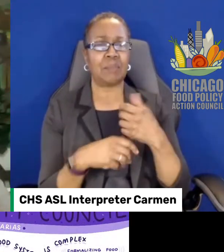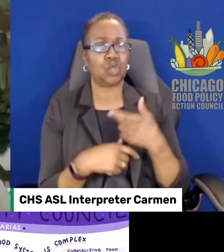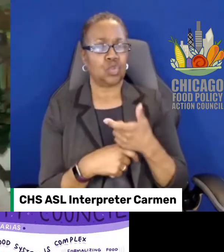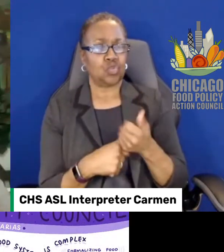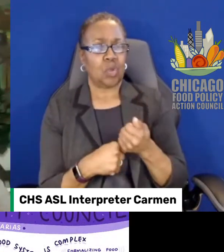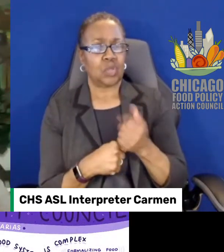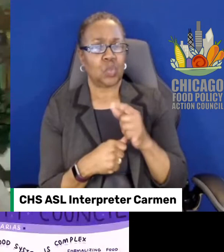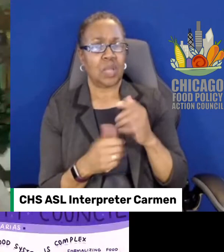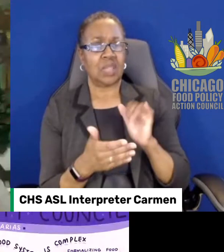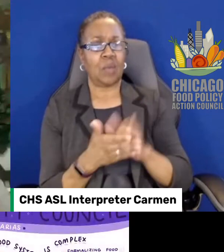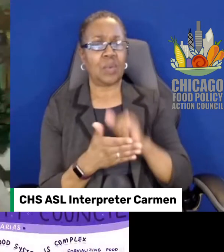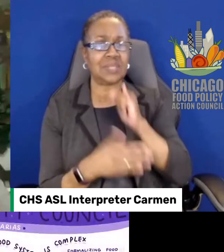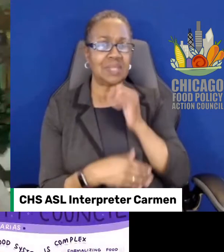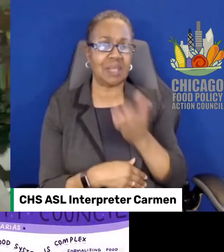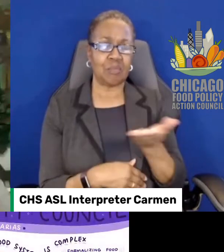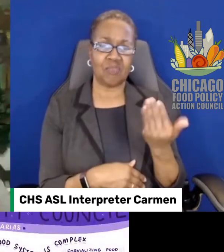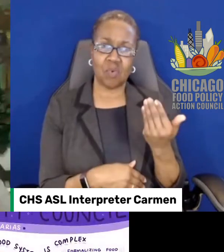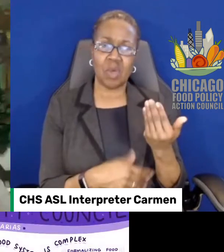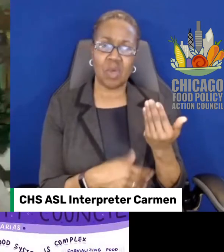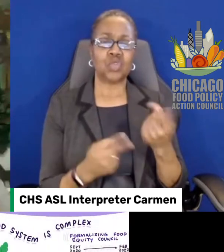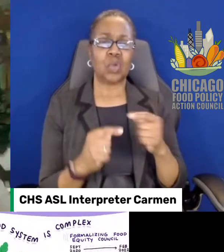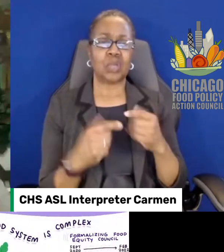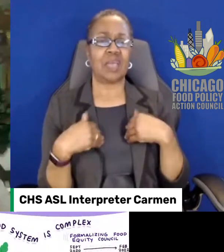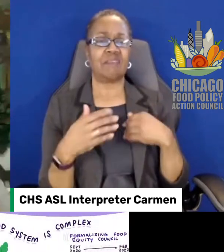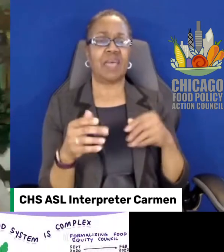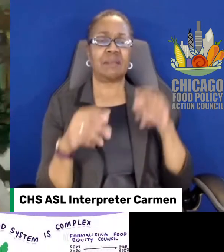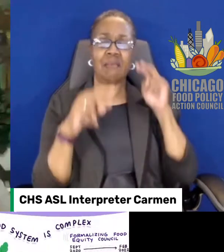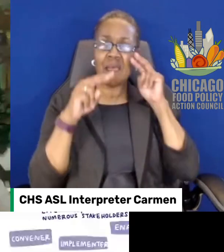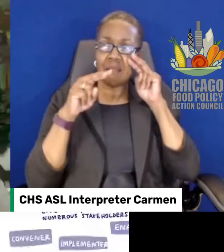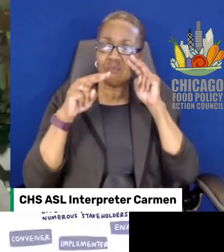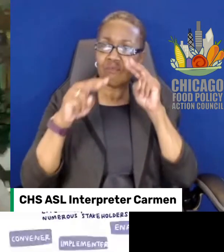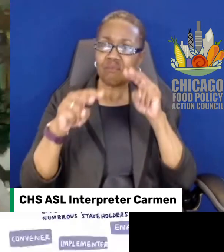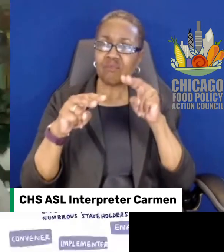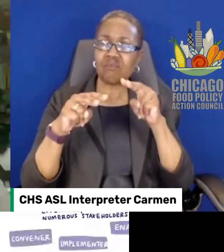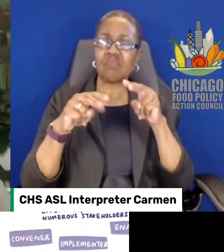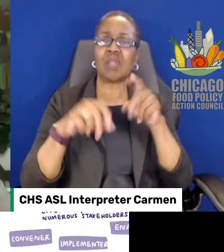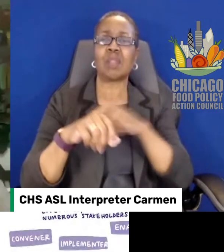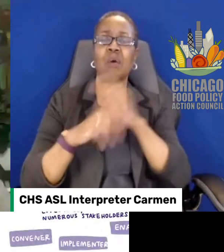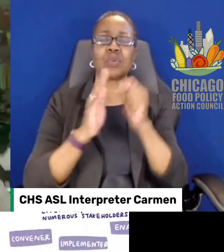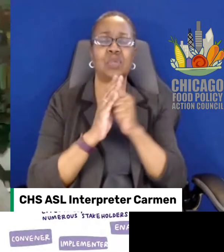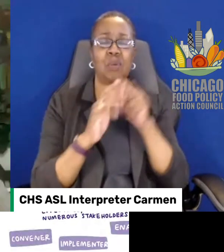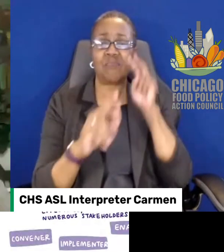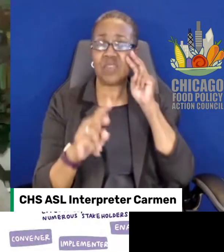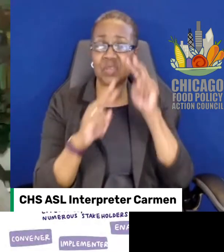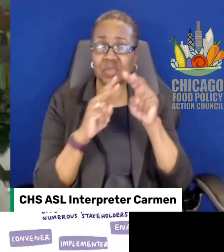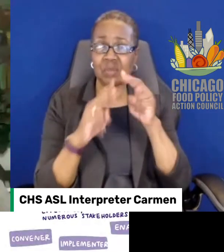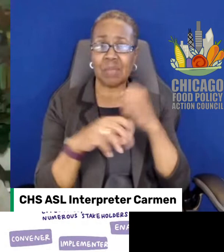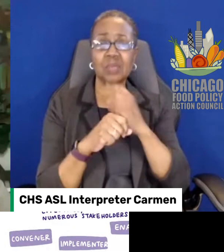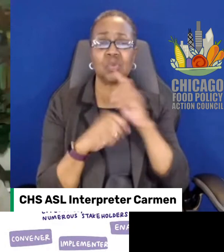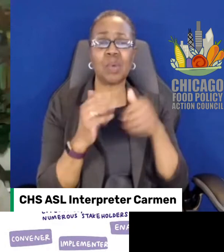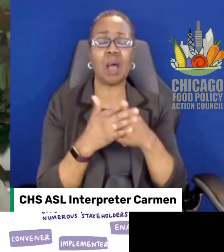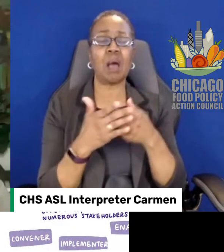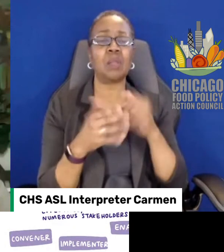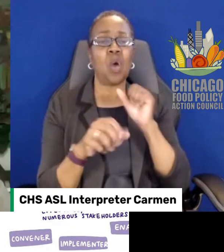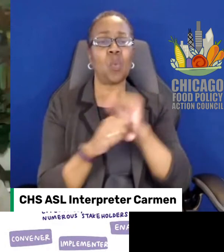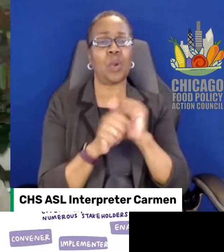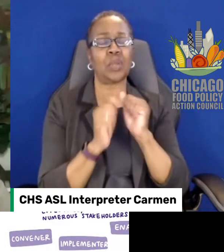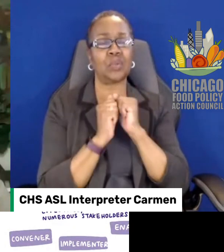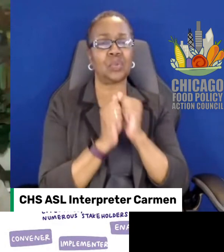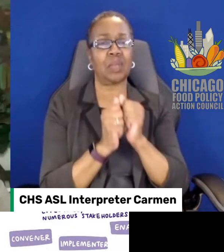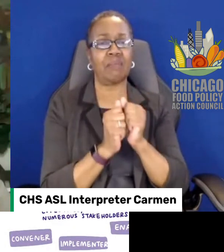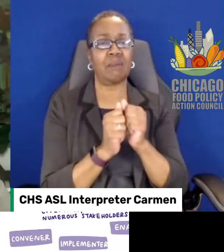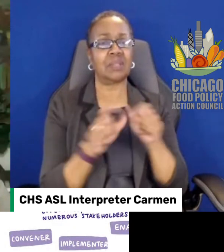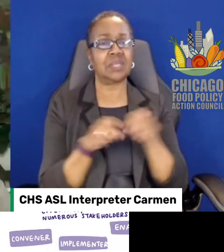working towards that long-term vision that we have. Making sure that we're all rowing in the same direction and that we're doing it